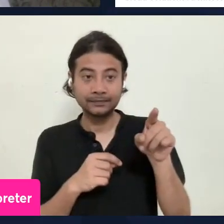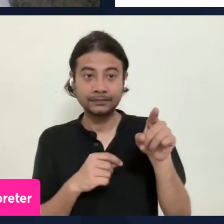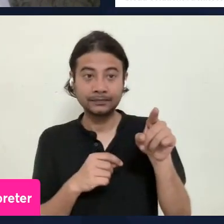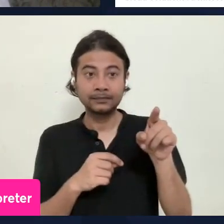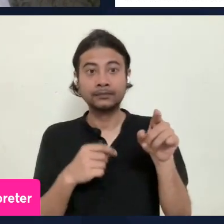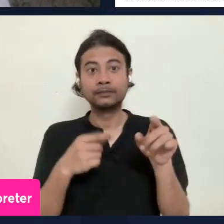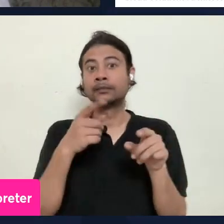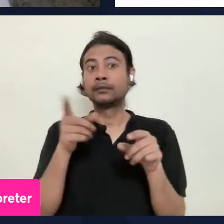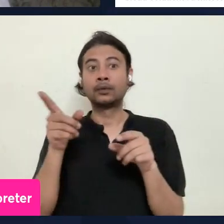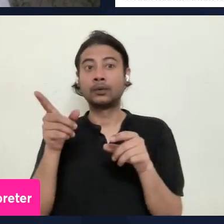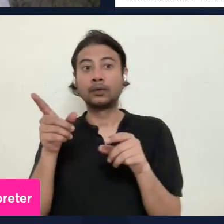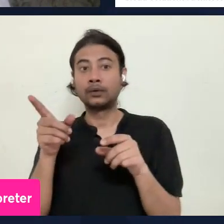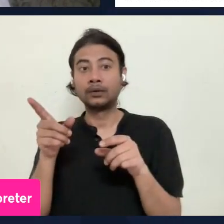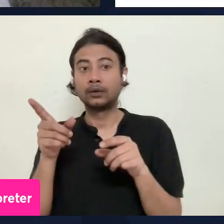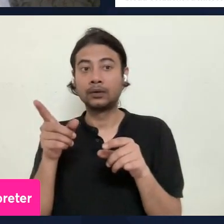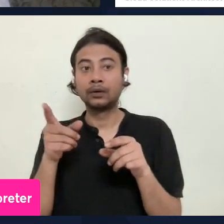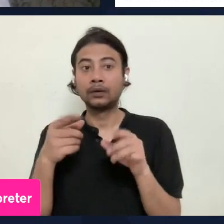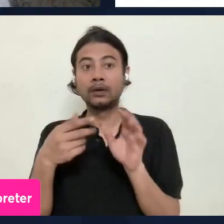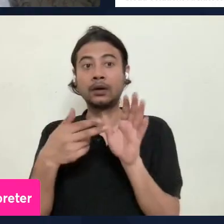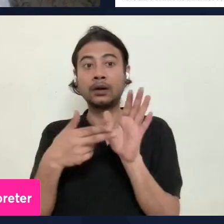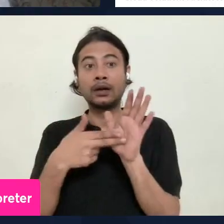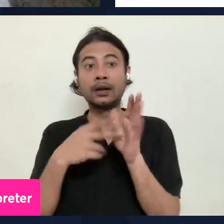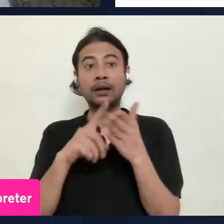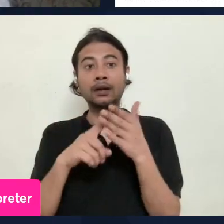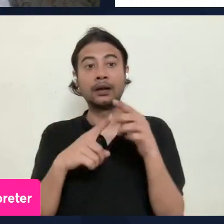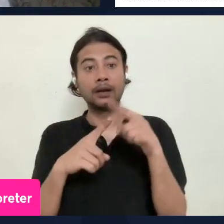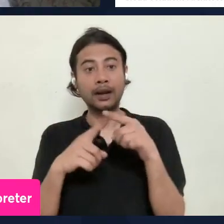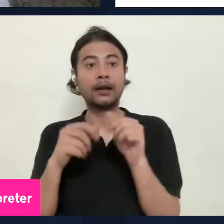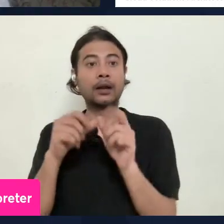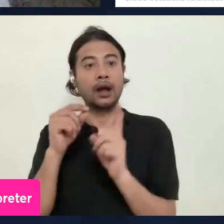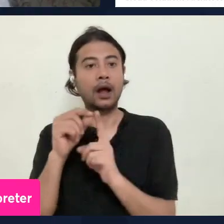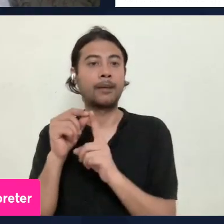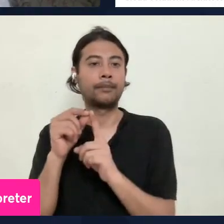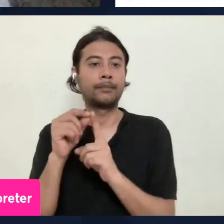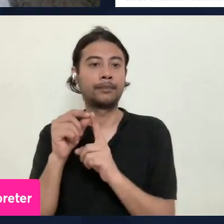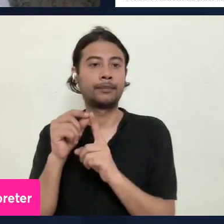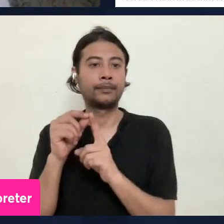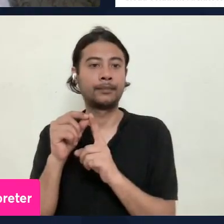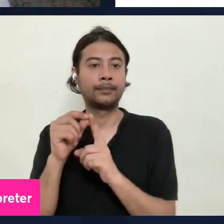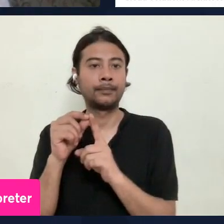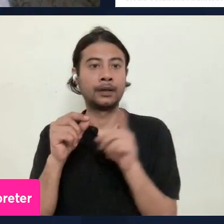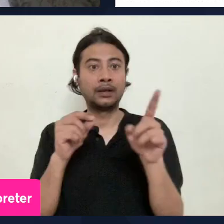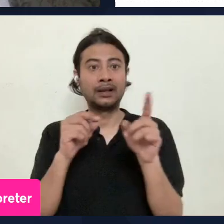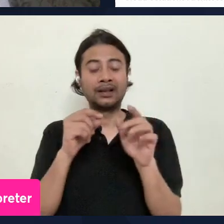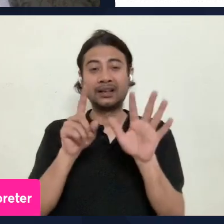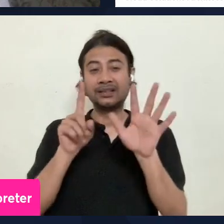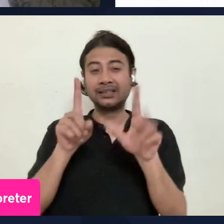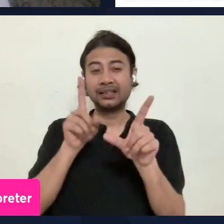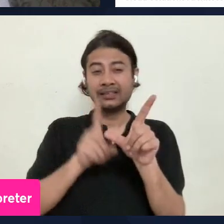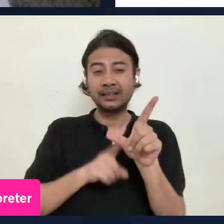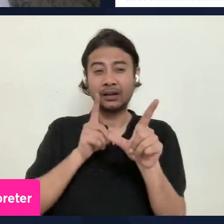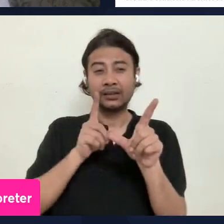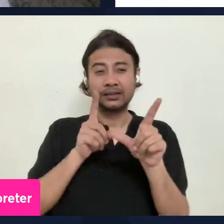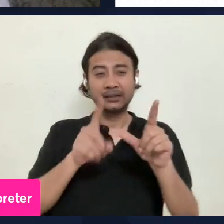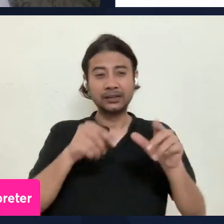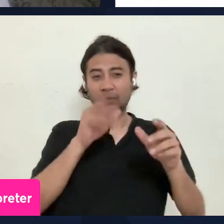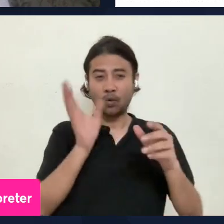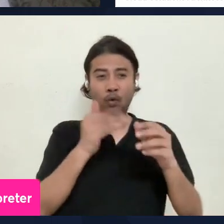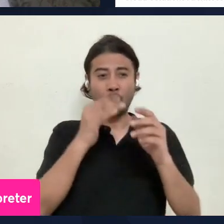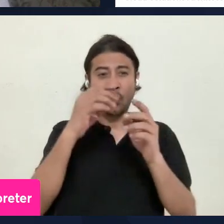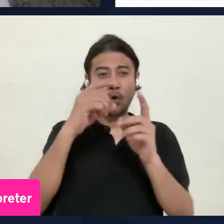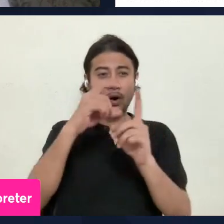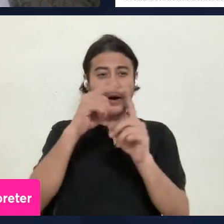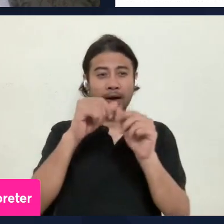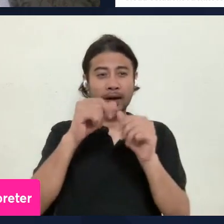so customers that are running ONTAP on premises. This customer had 6 years worth of snapshots in their volumes, and they maintained all the